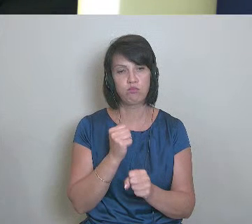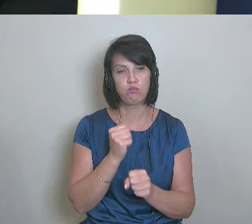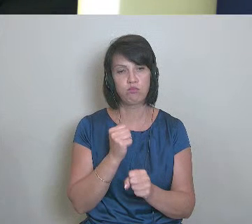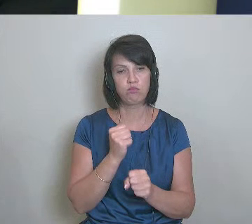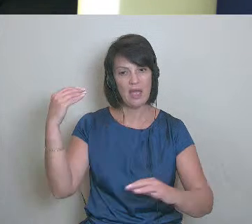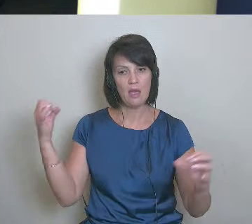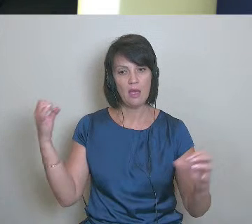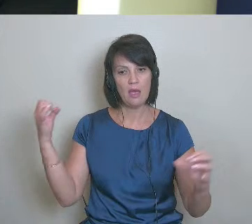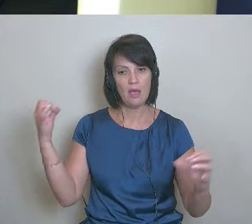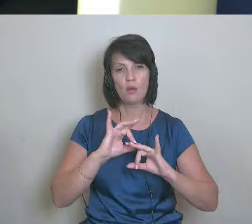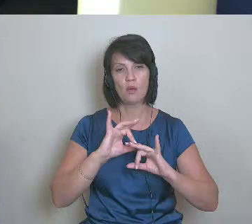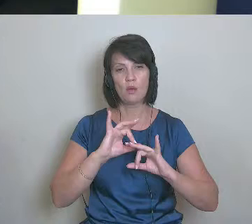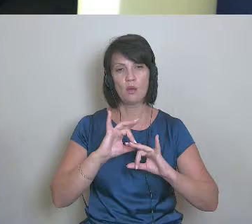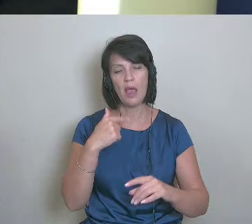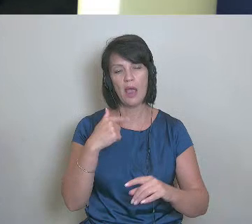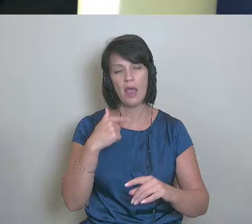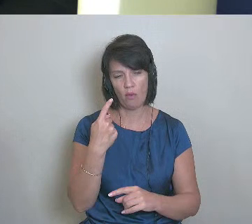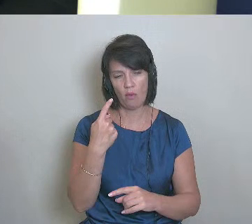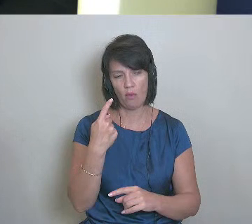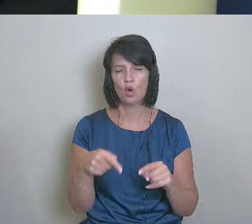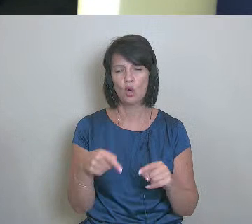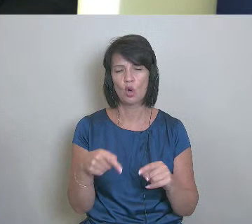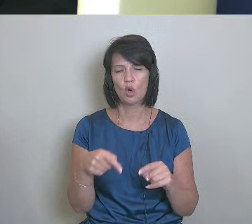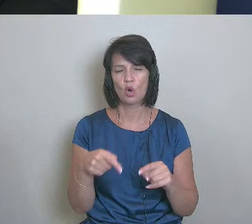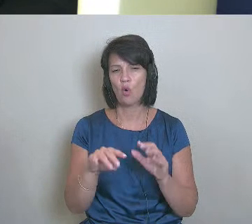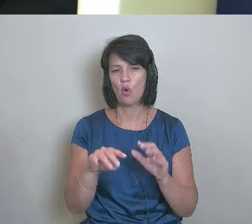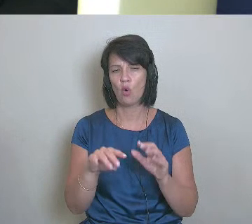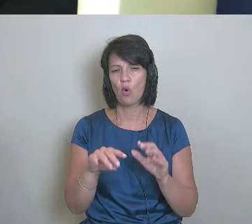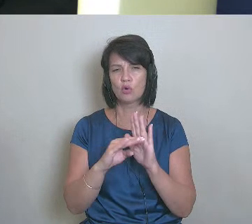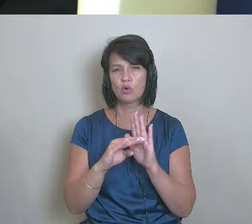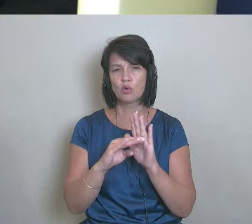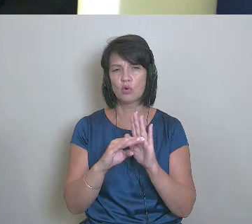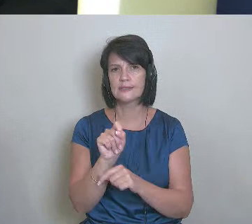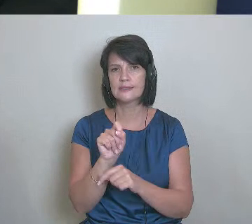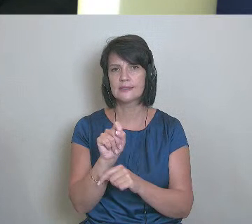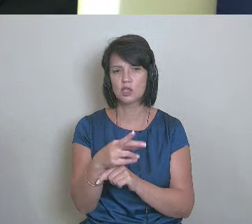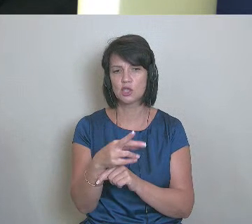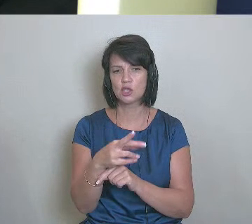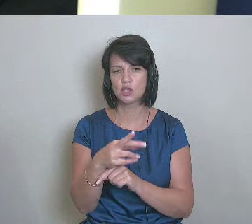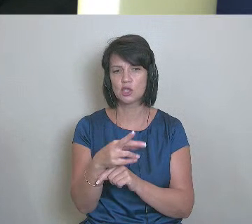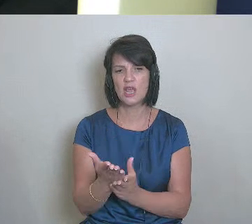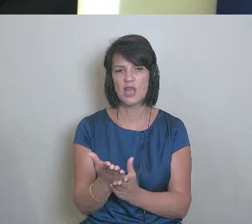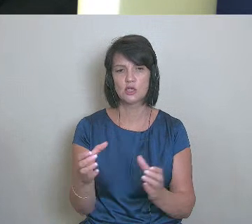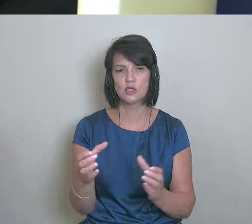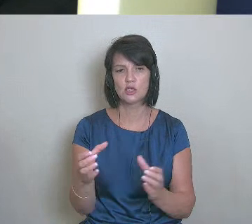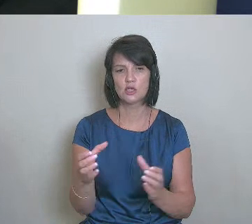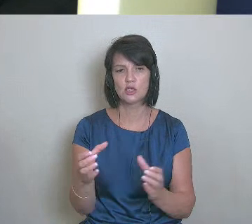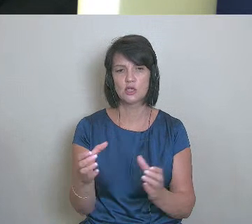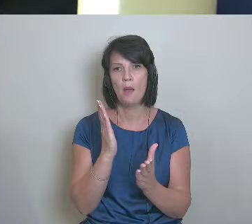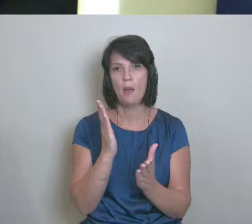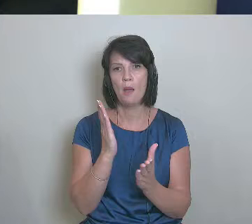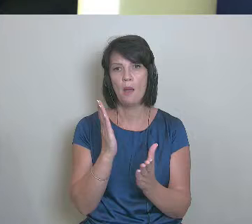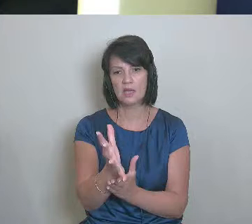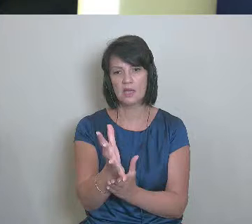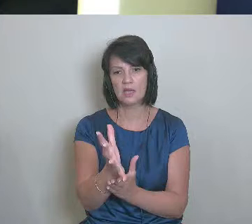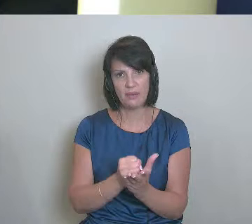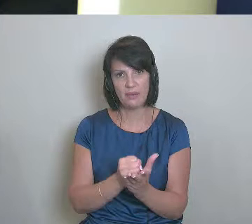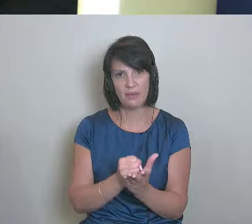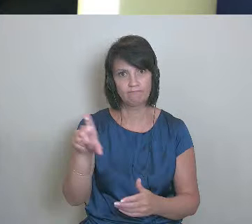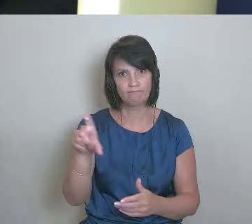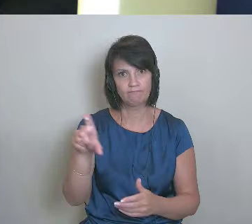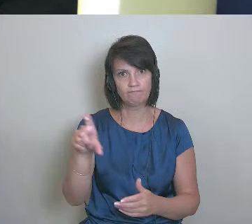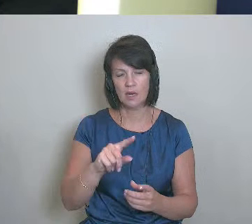preclude the Commission from its proper work. At the previous webinar we said that the question